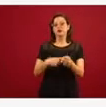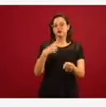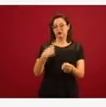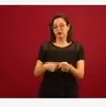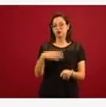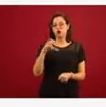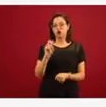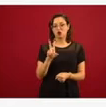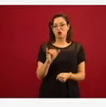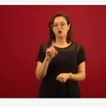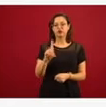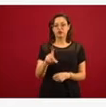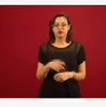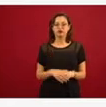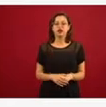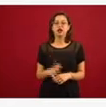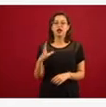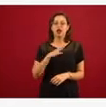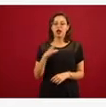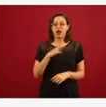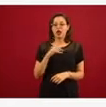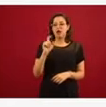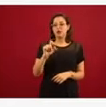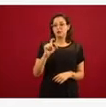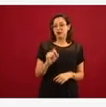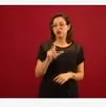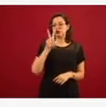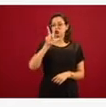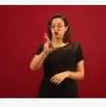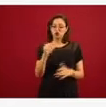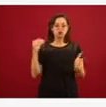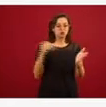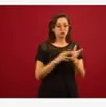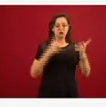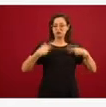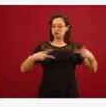in a laboratory with the PCR method, and